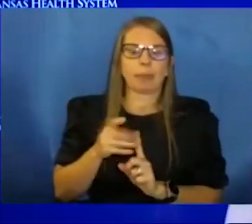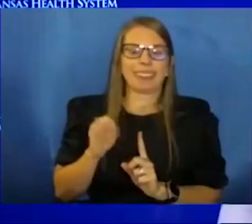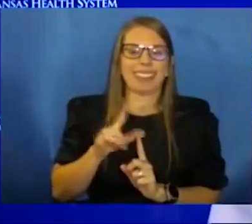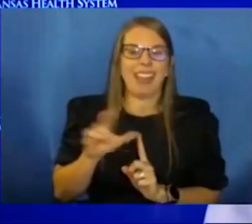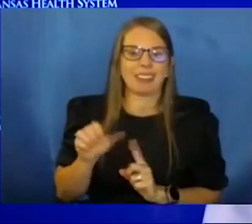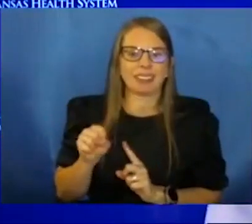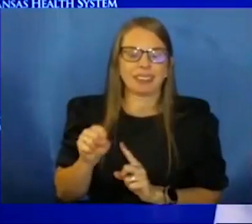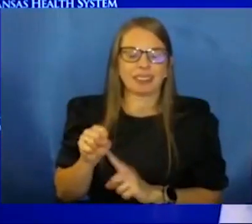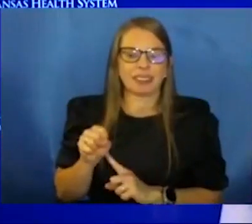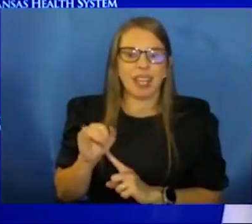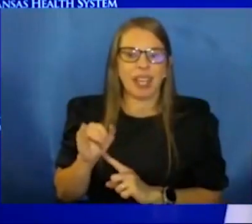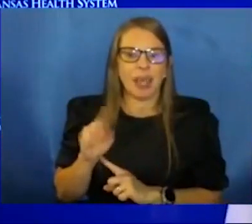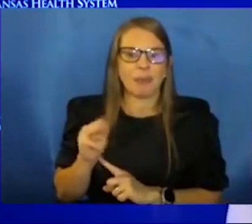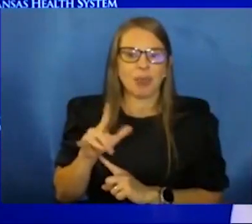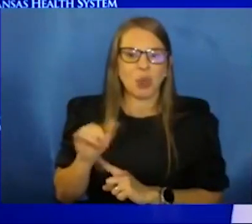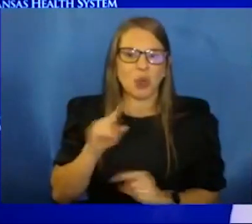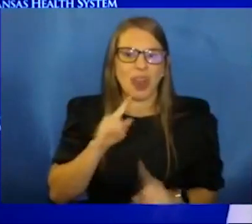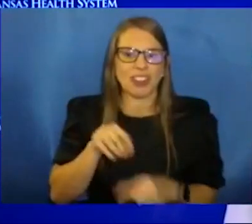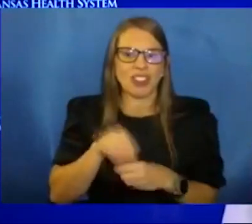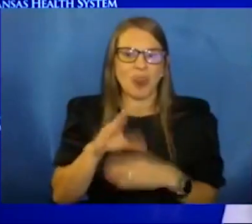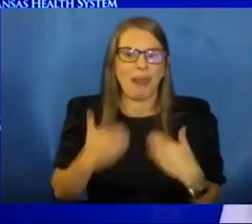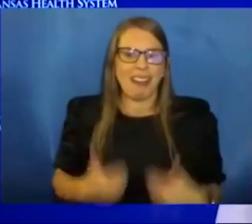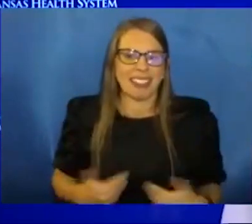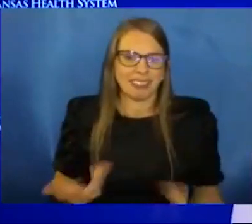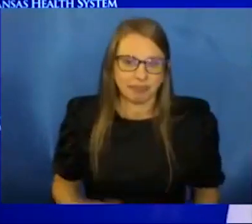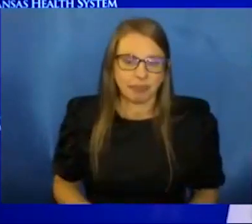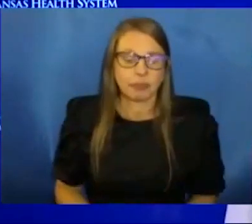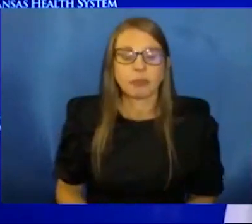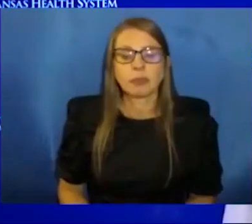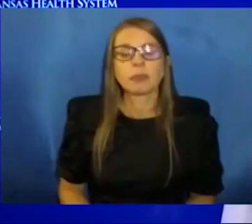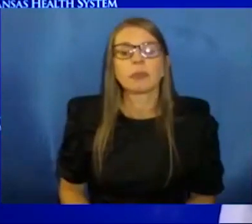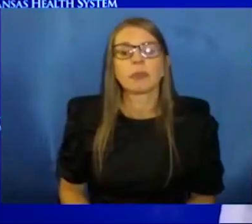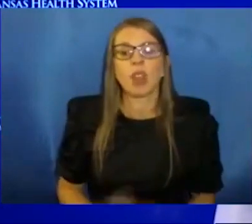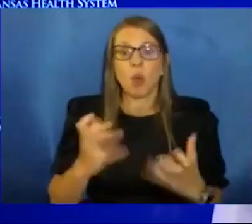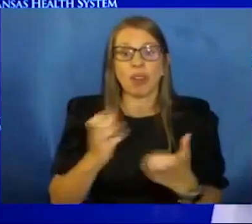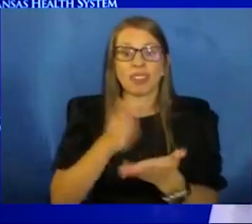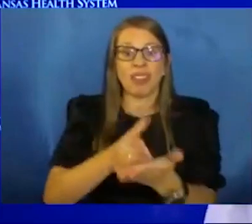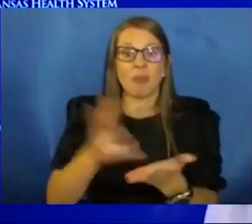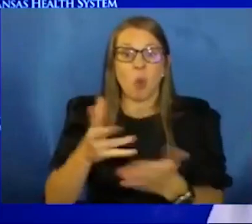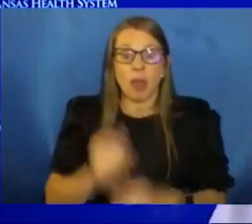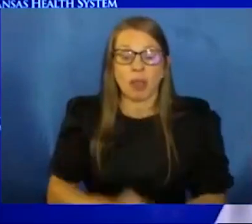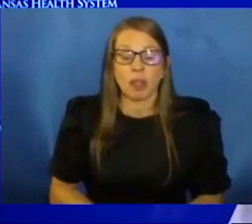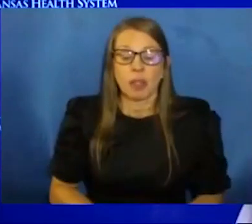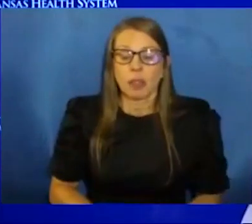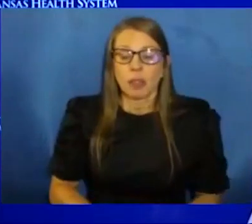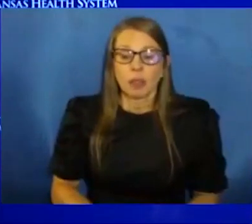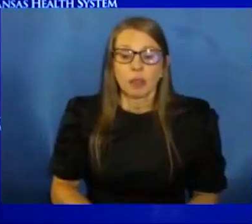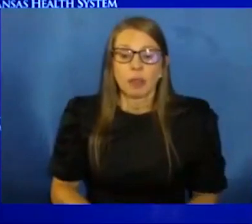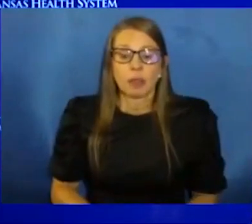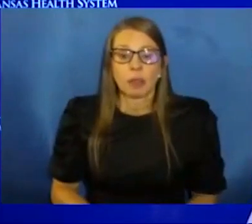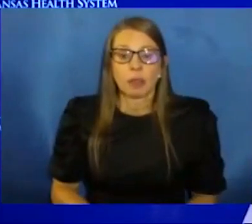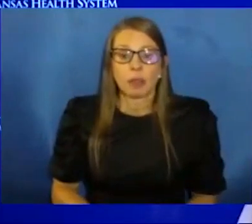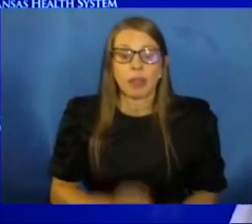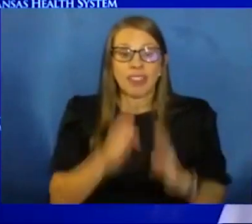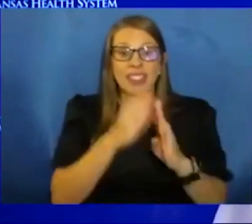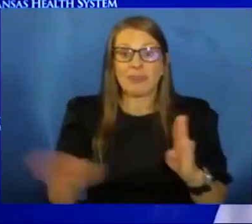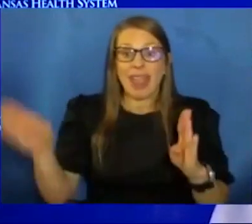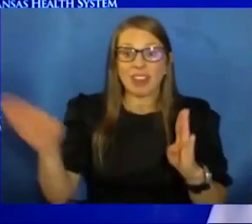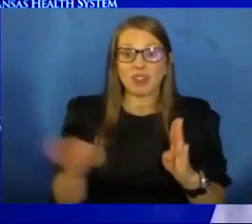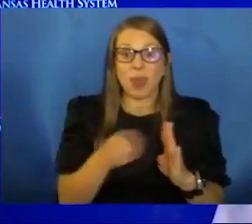people ask it a lot. Yeah, and Dana may actually be able to approach this better. So